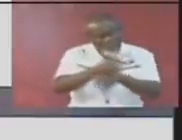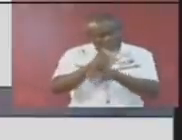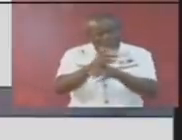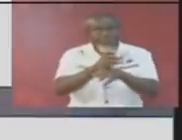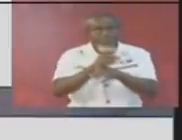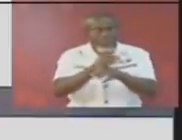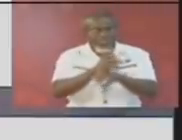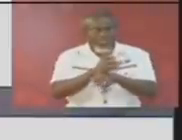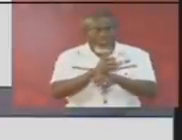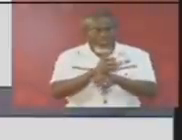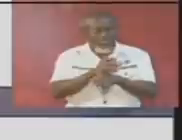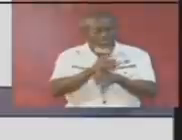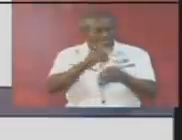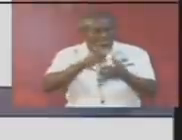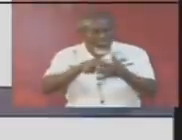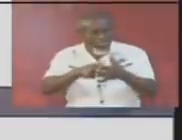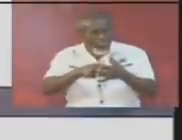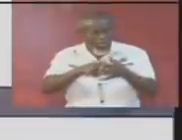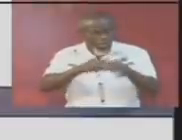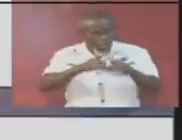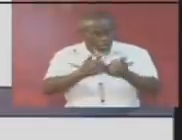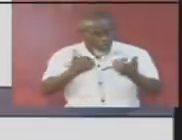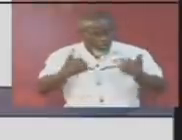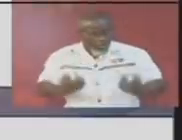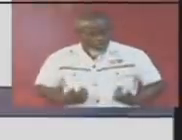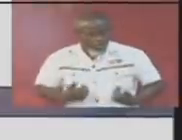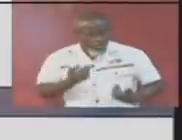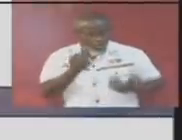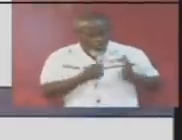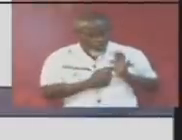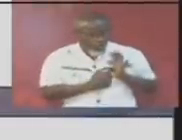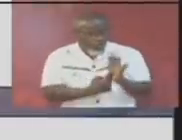body symptoms and systems involved.